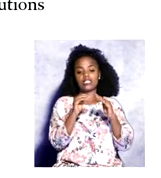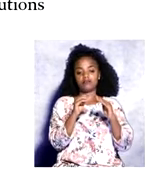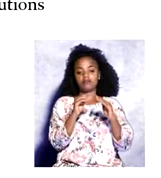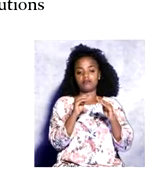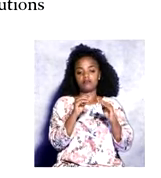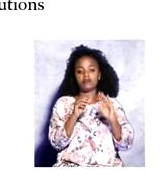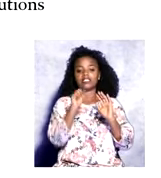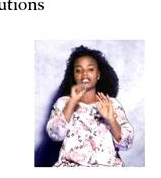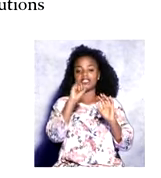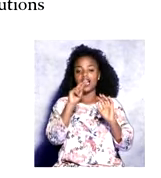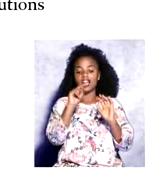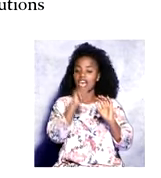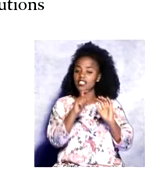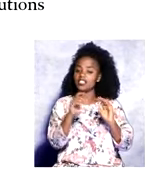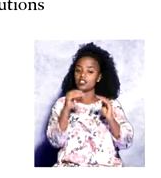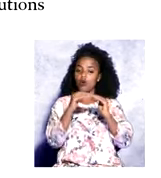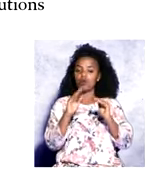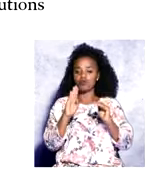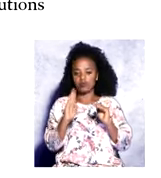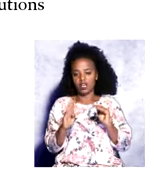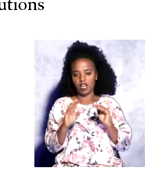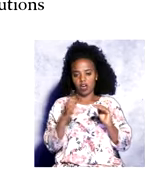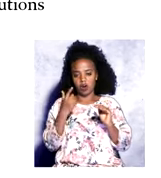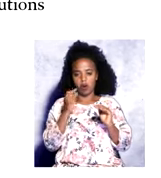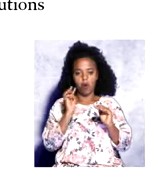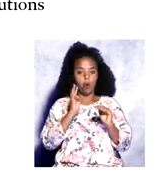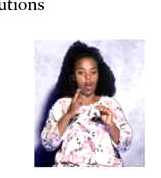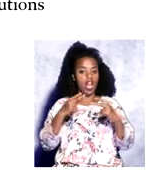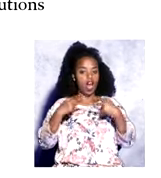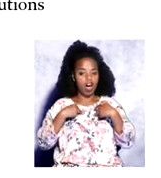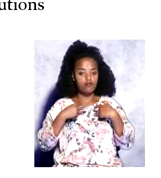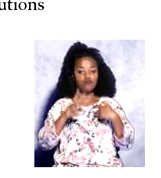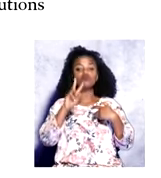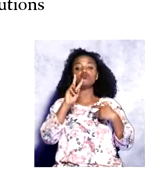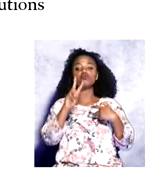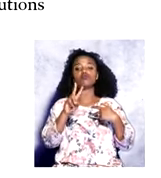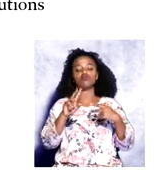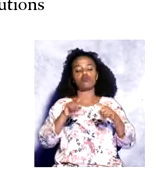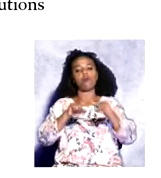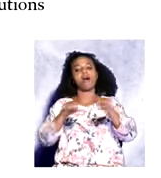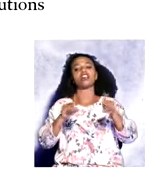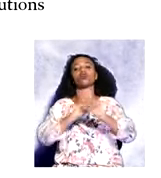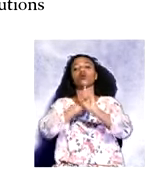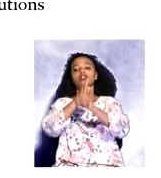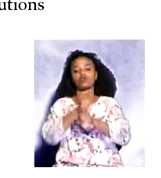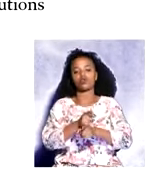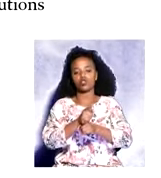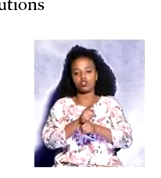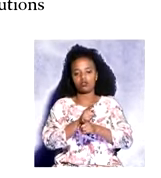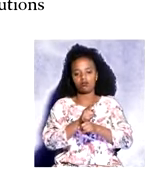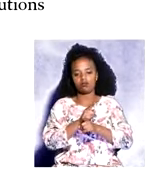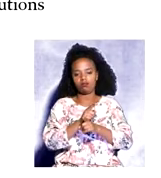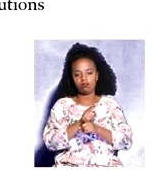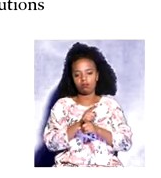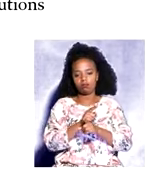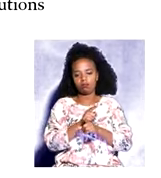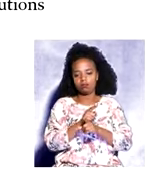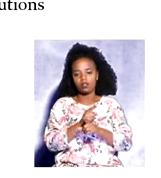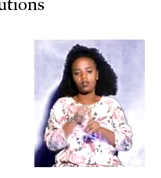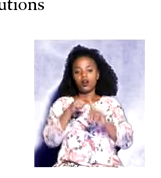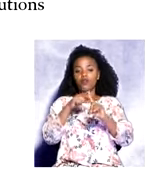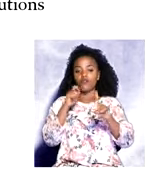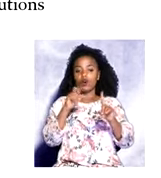sine x equal to b will have two particular solutions on this part